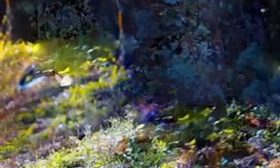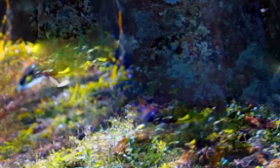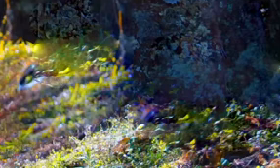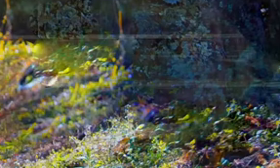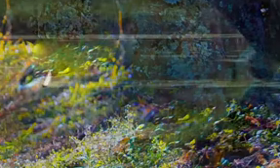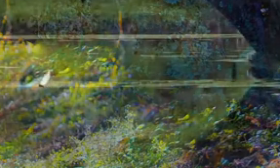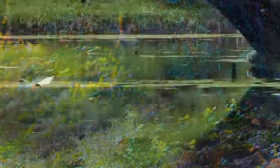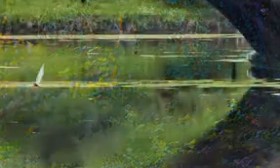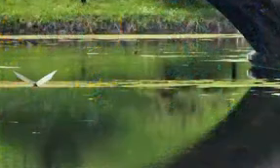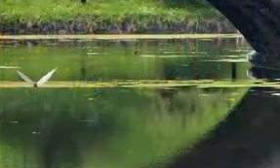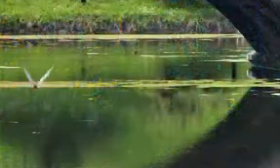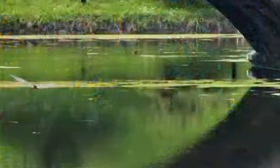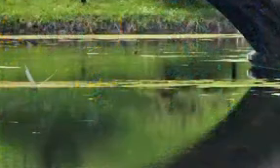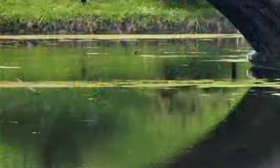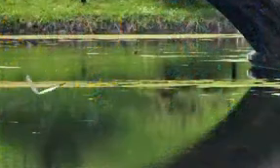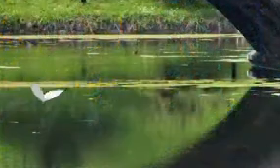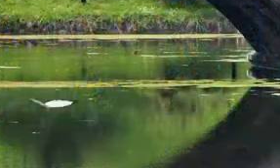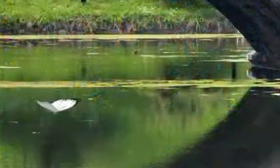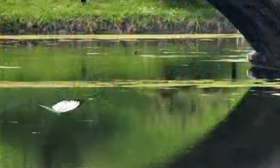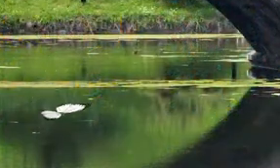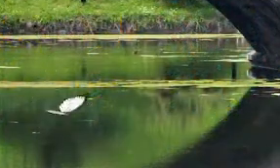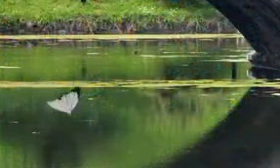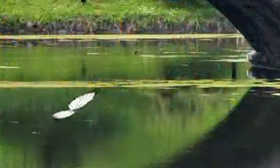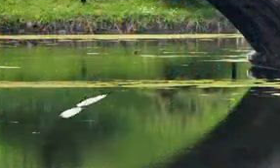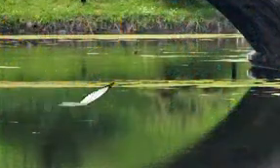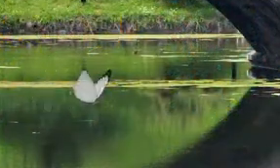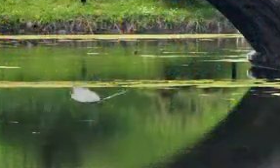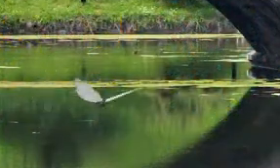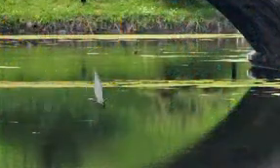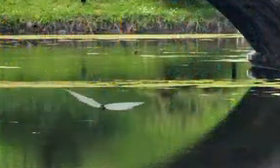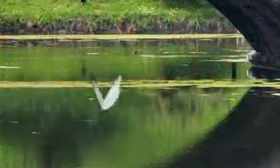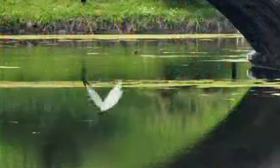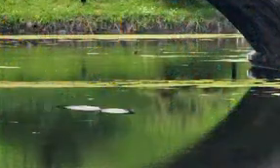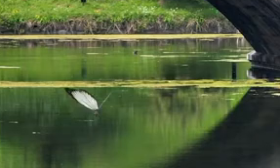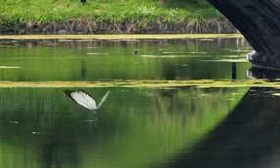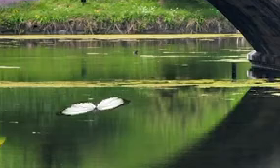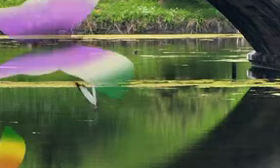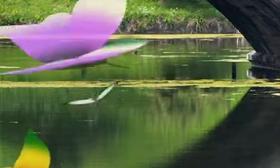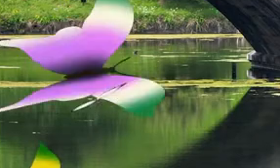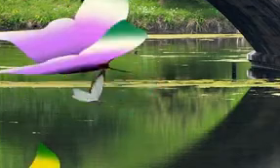Well done, amazing, through the countryside.